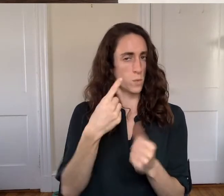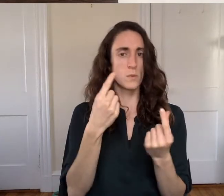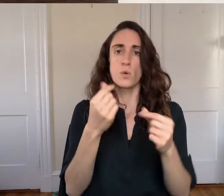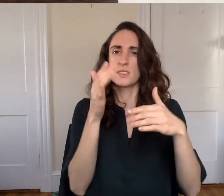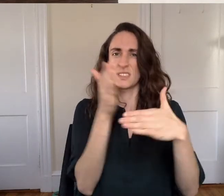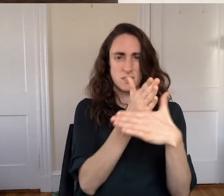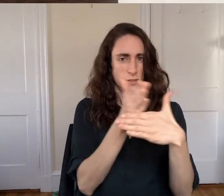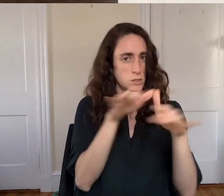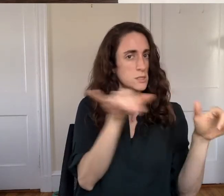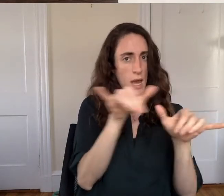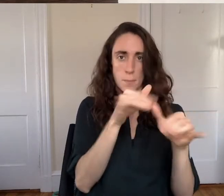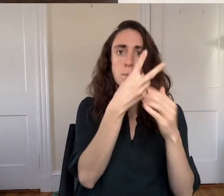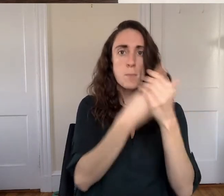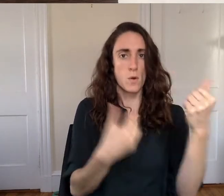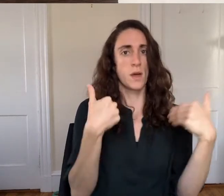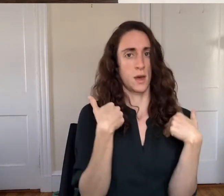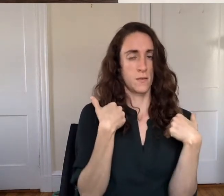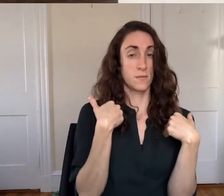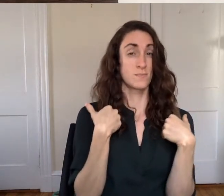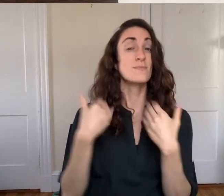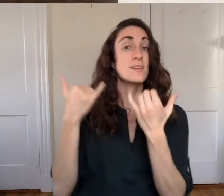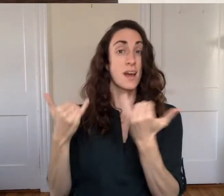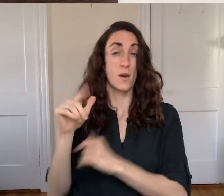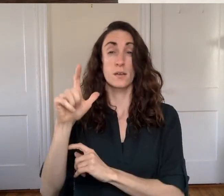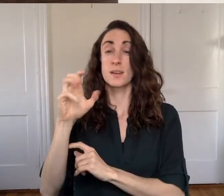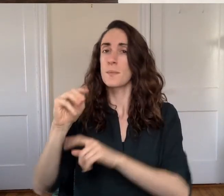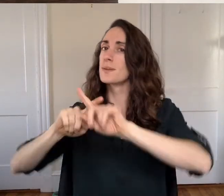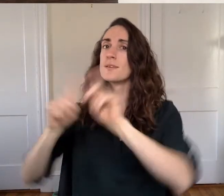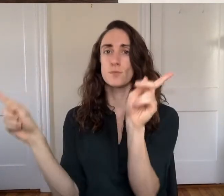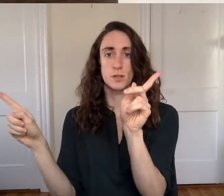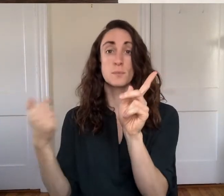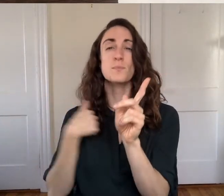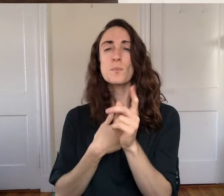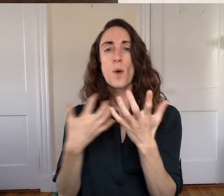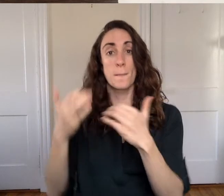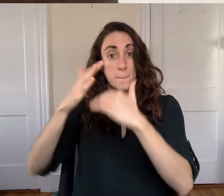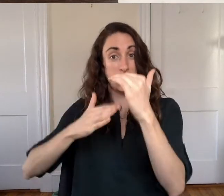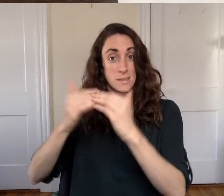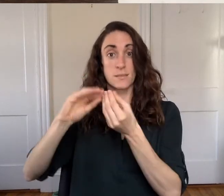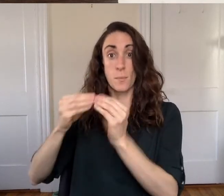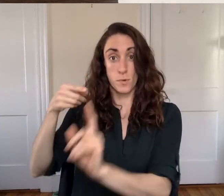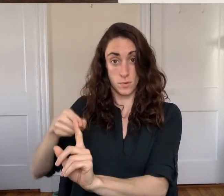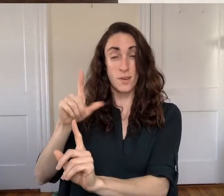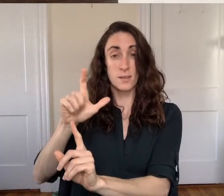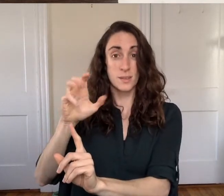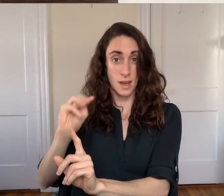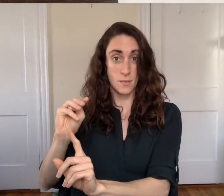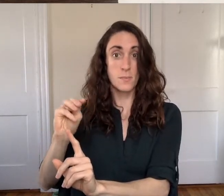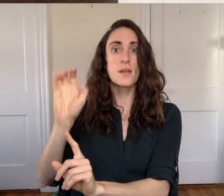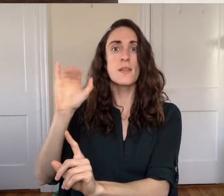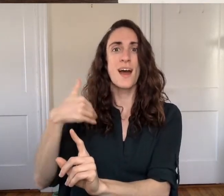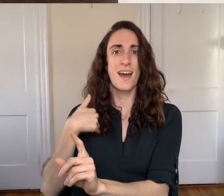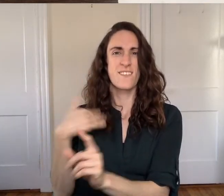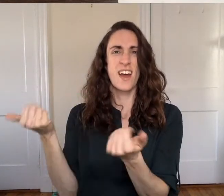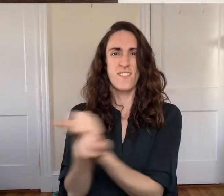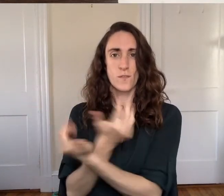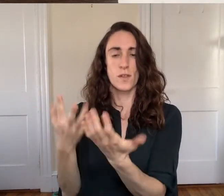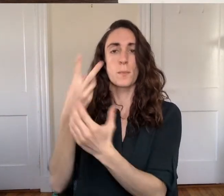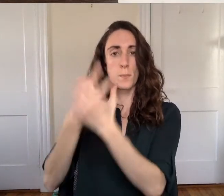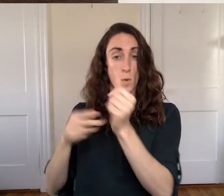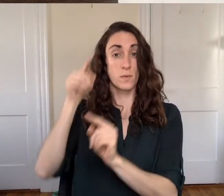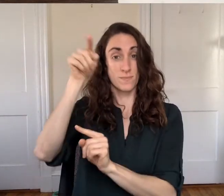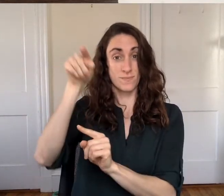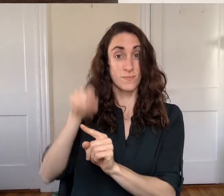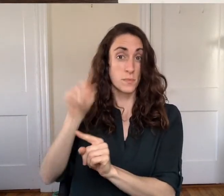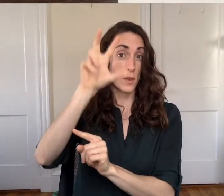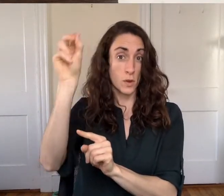greatest common factor, we were looking for only what both prime factorizations contained. The least common multiple is different. Here we're trying to